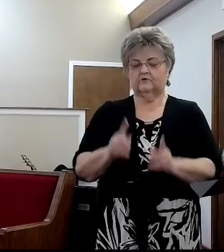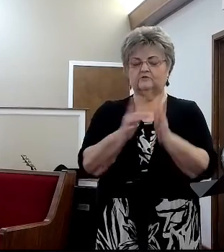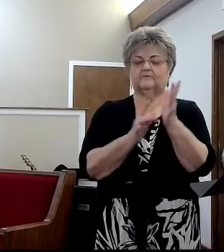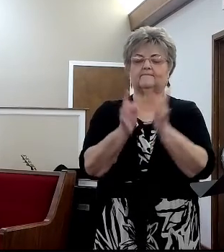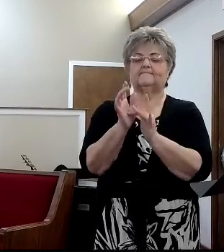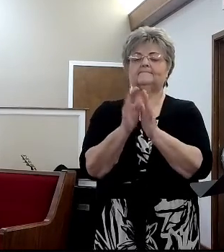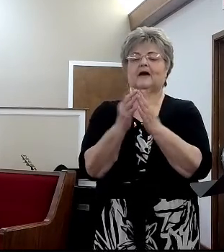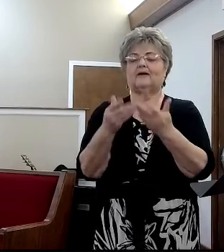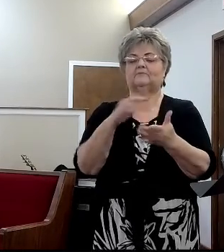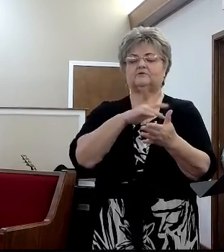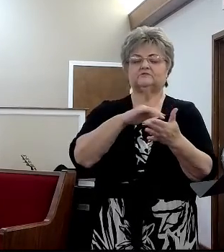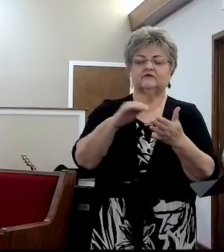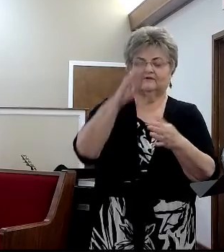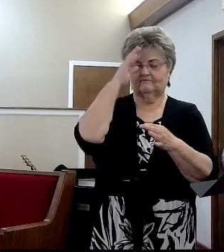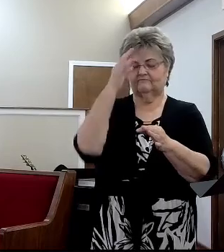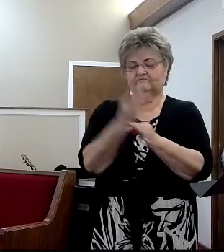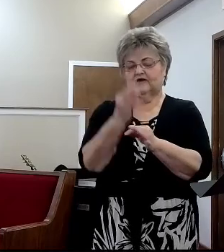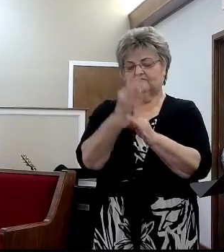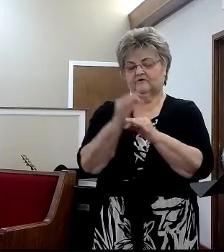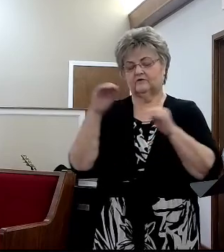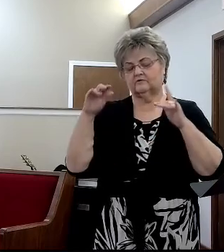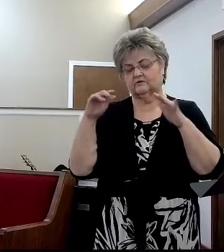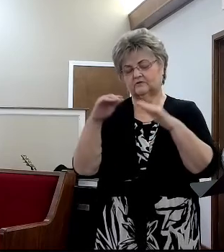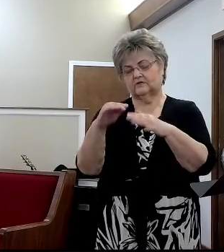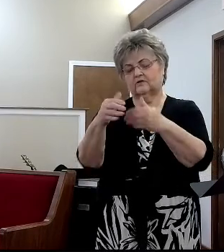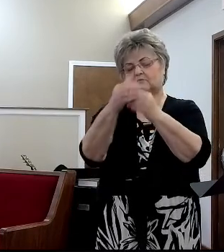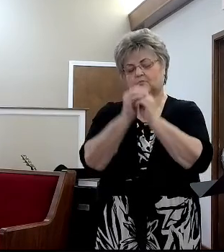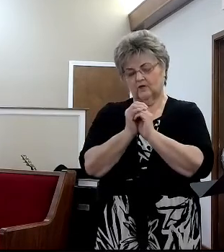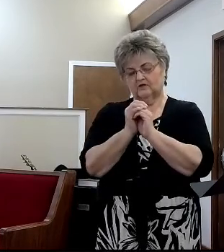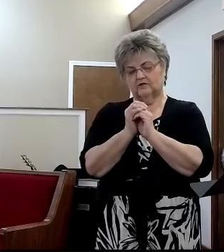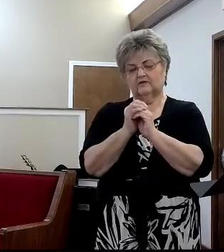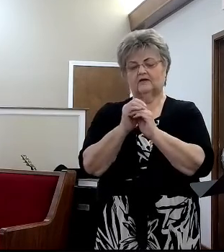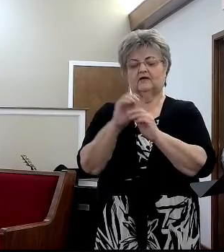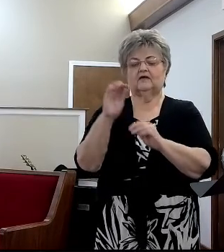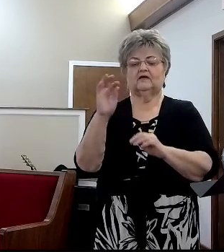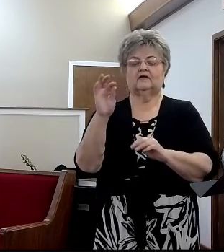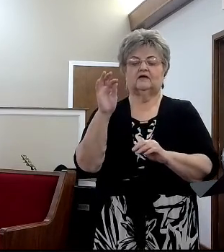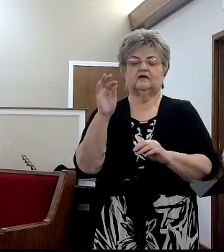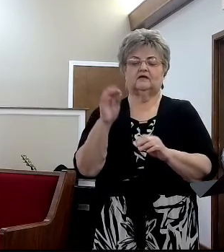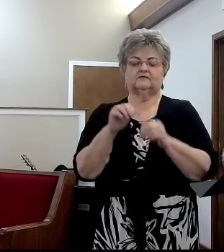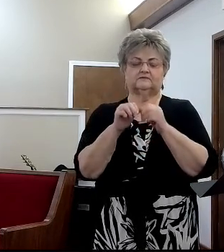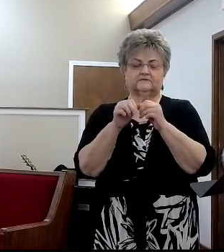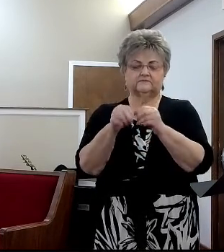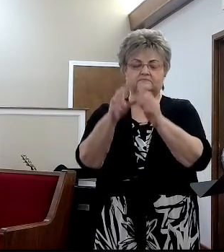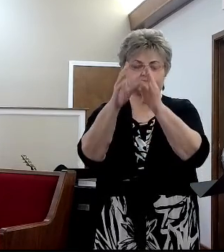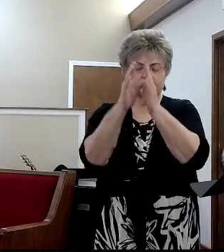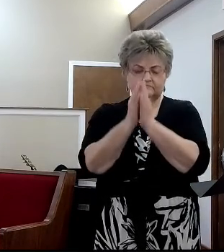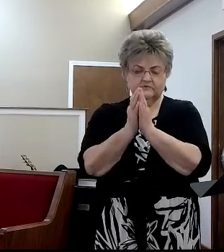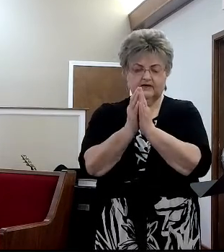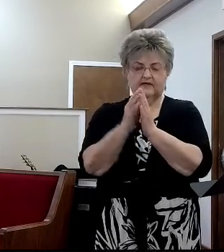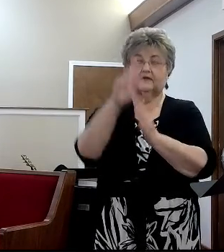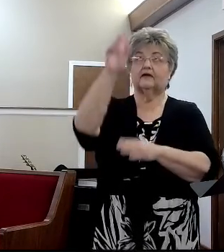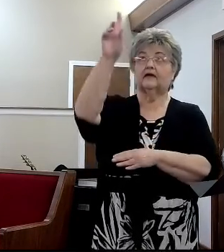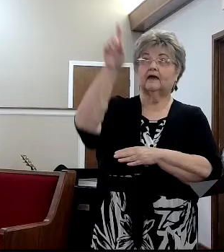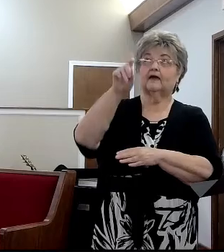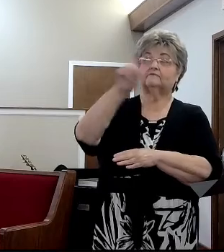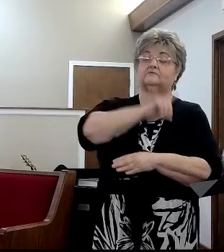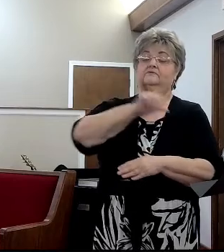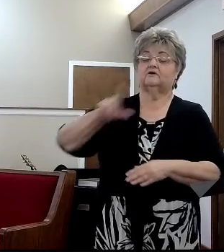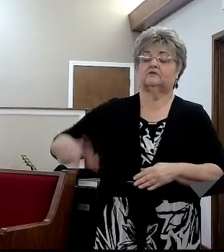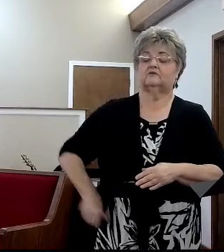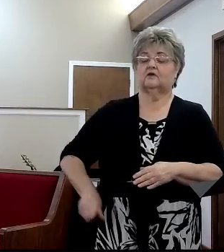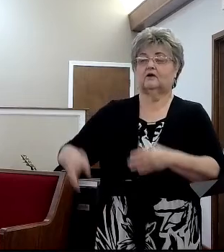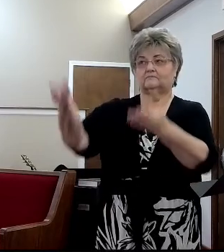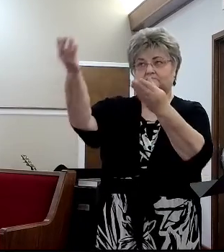attending worship, group Bible studies, making sure that you're constant in your prayer and asking the Lord